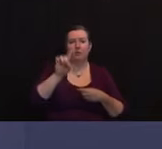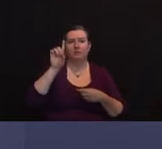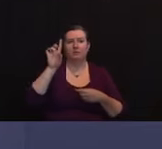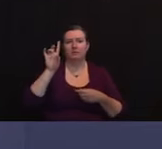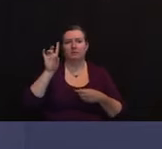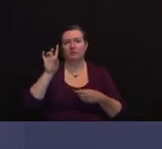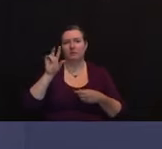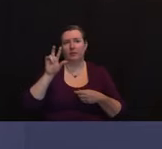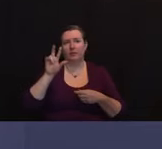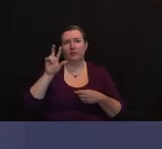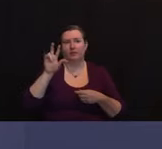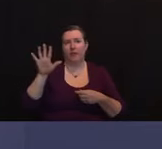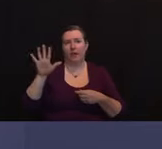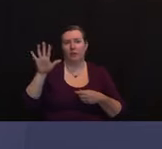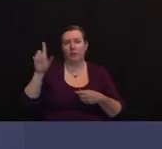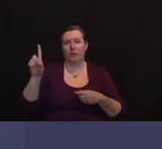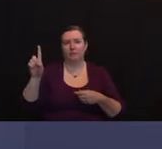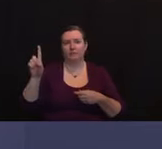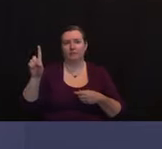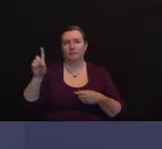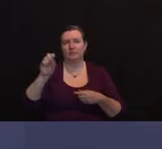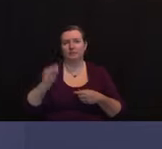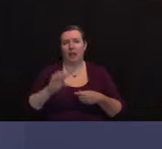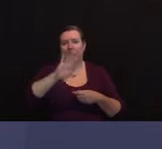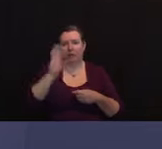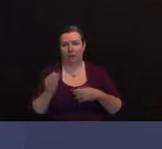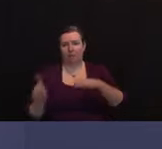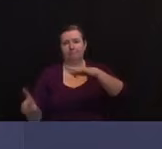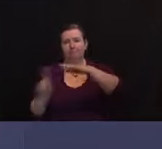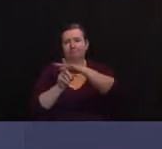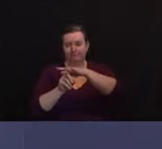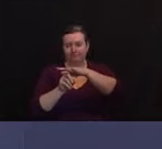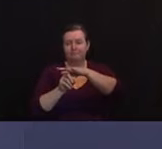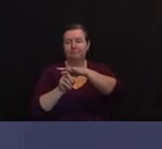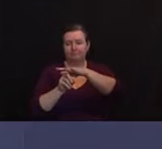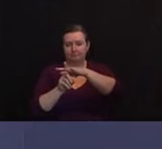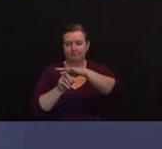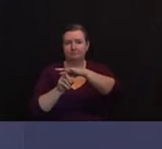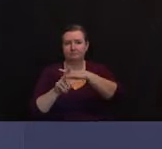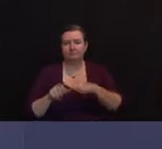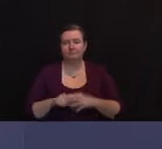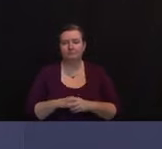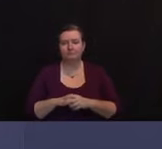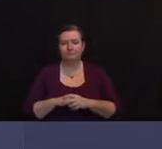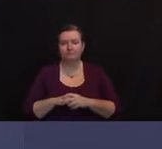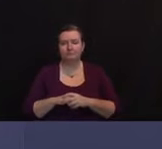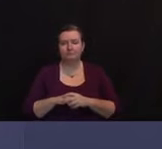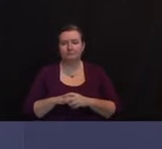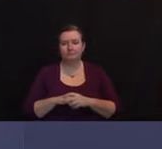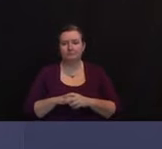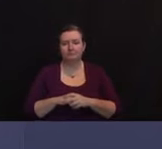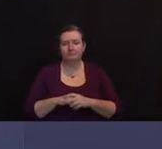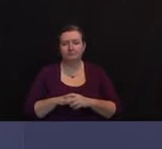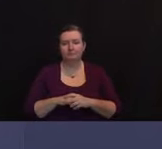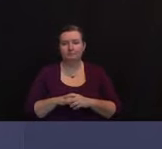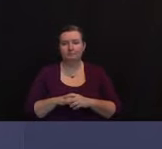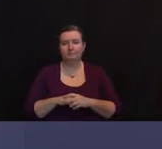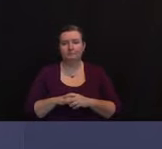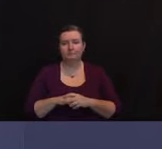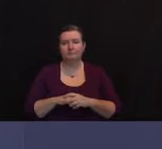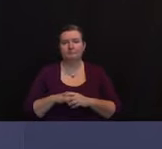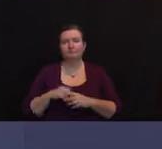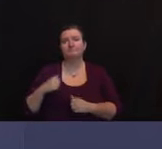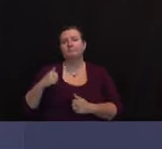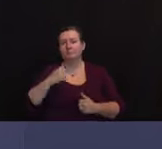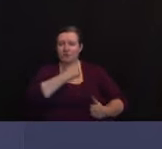B1.351. At the state veterans' homes, there has been 1 new case among residents. At the Vineland home, no new cases in